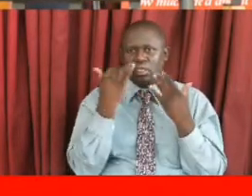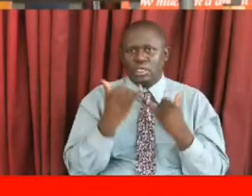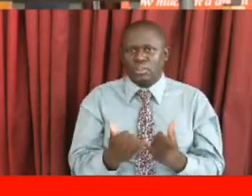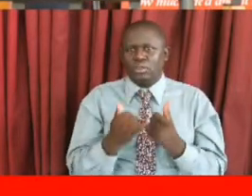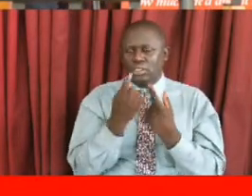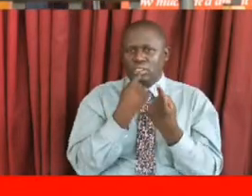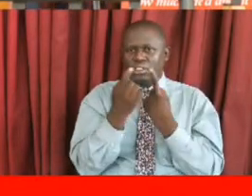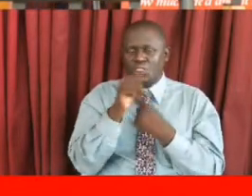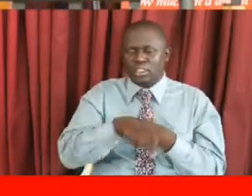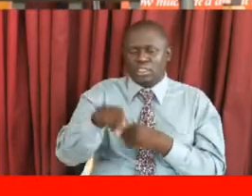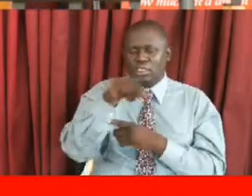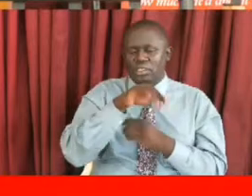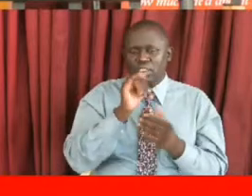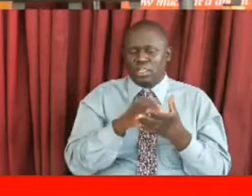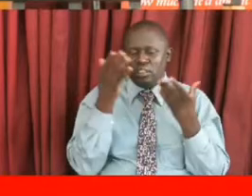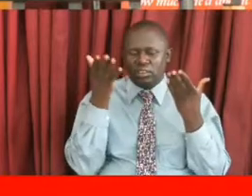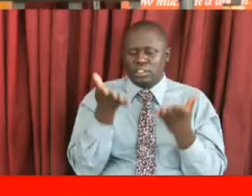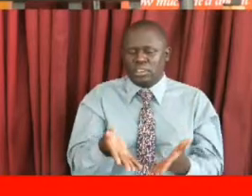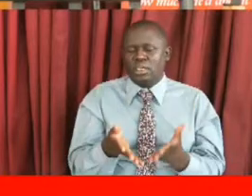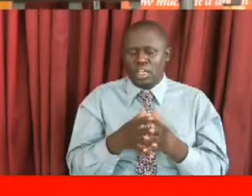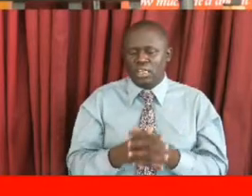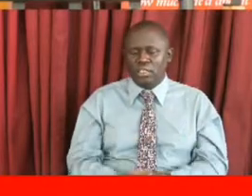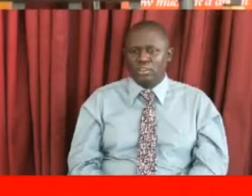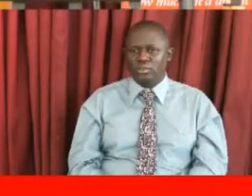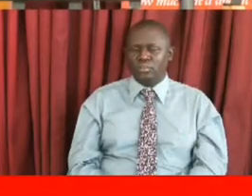us here